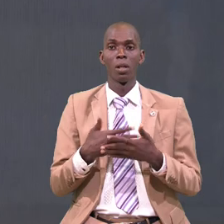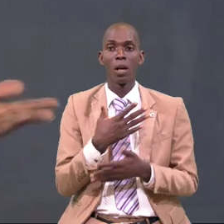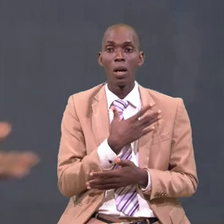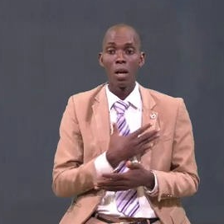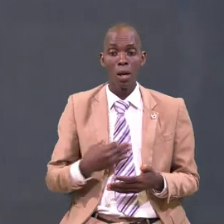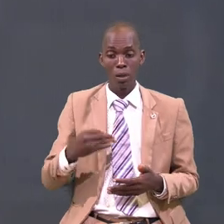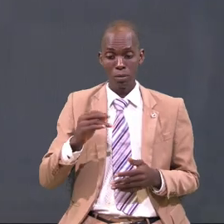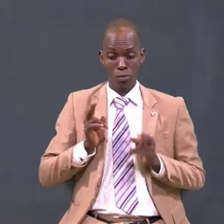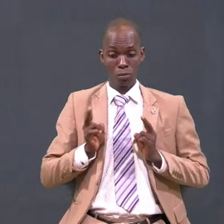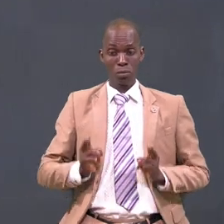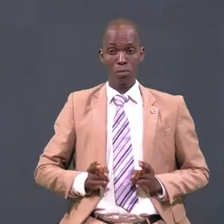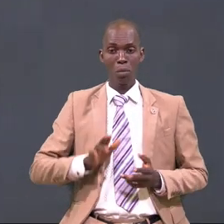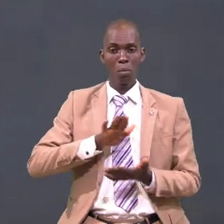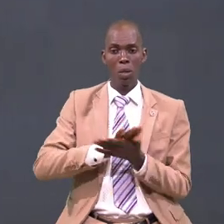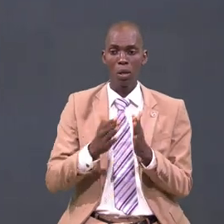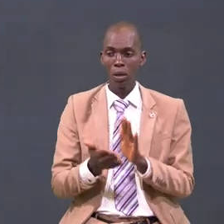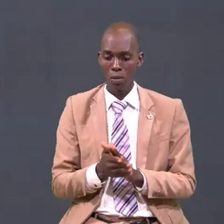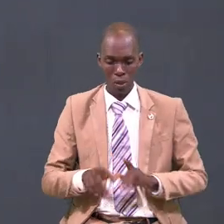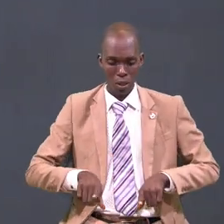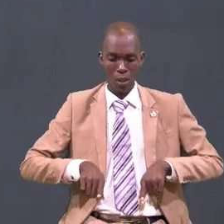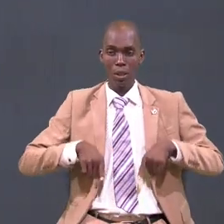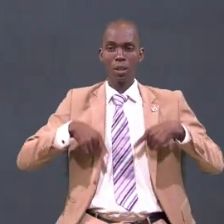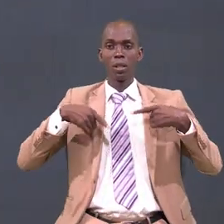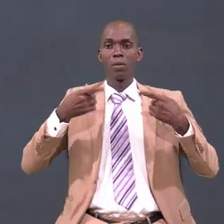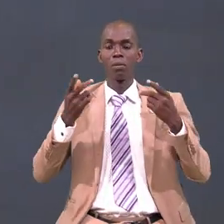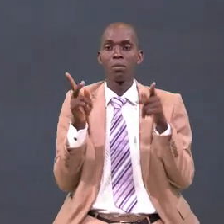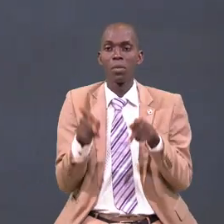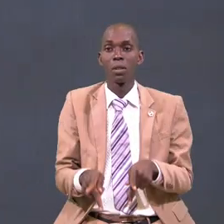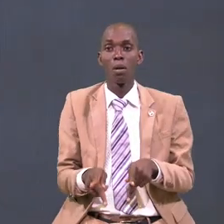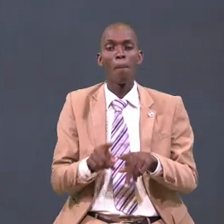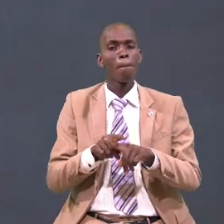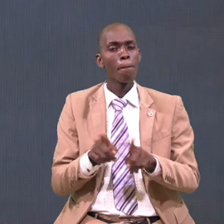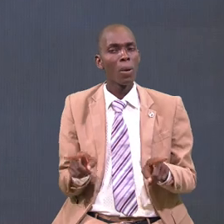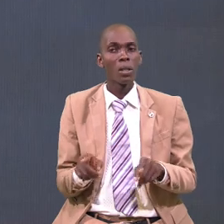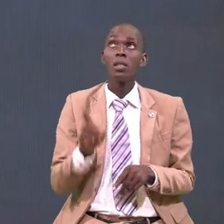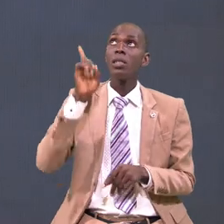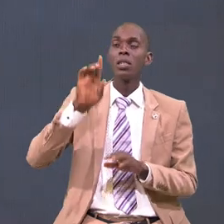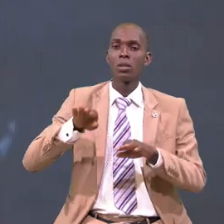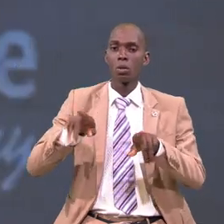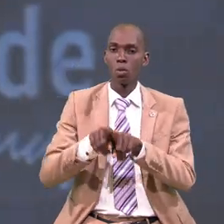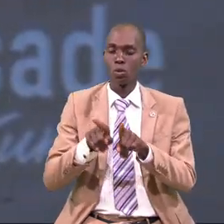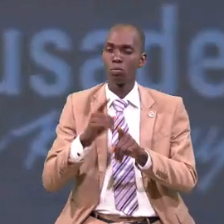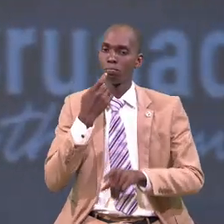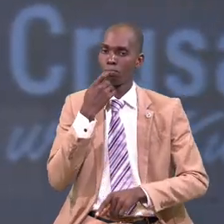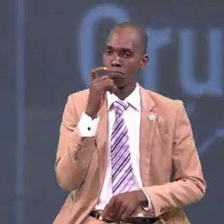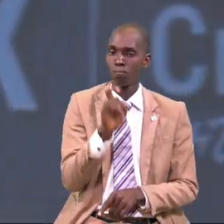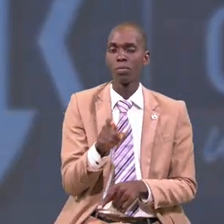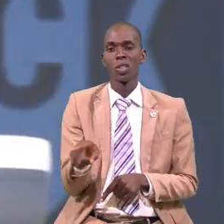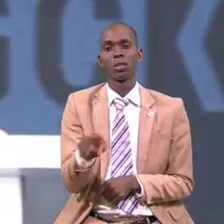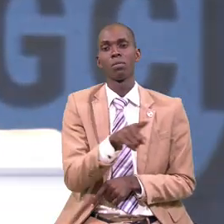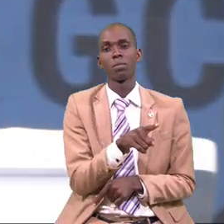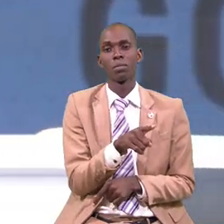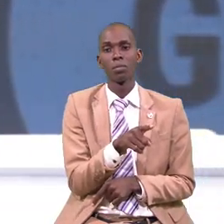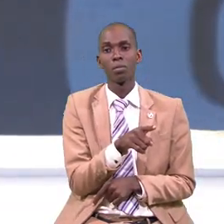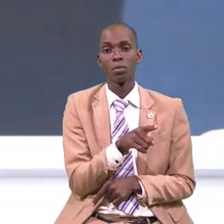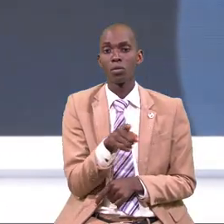man became a living soul. But he gave them a commandment. You